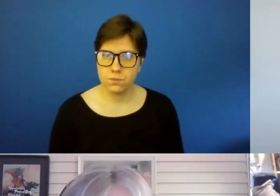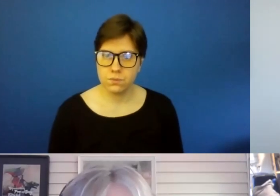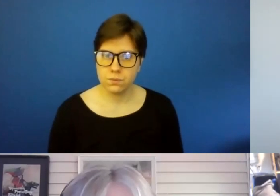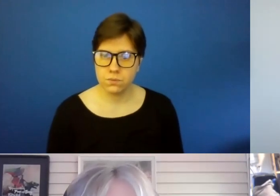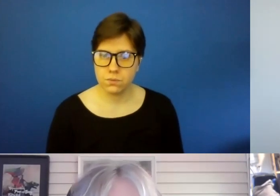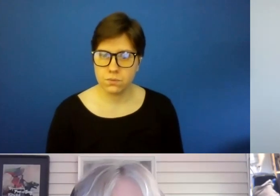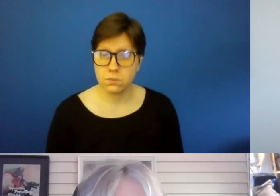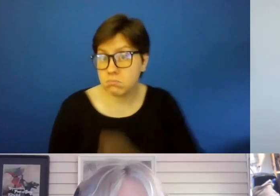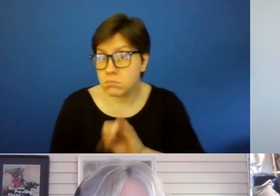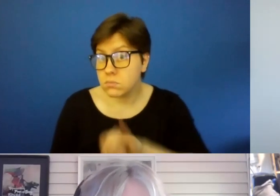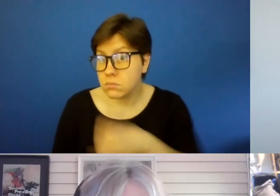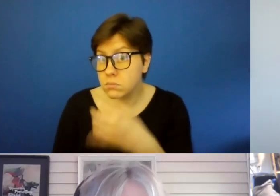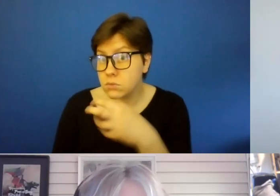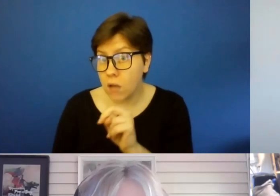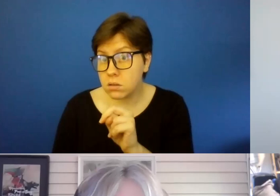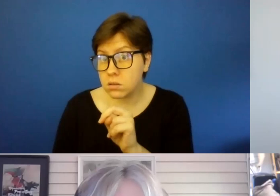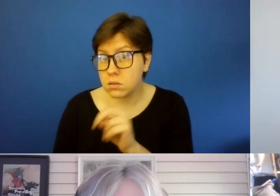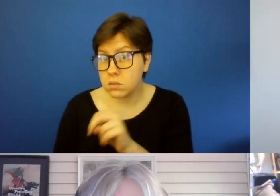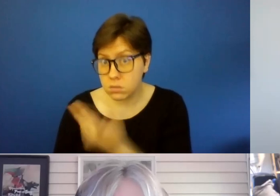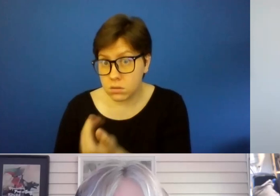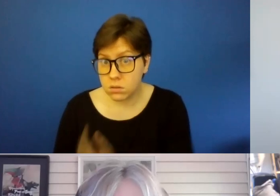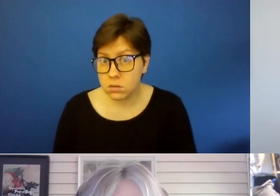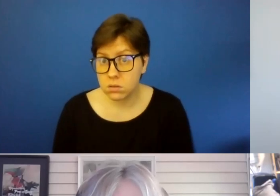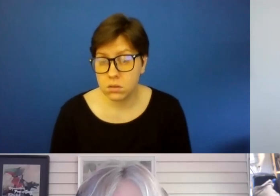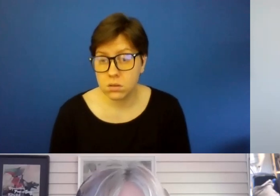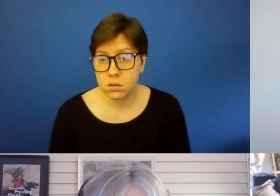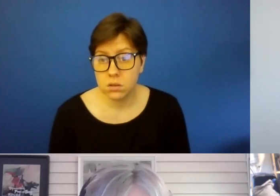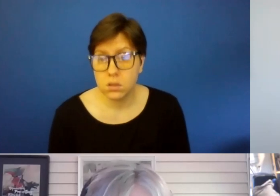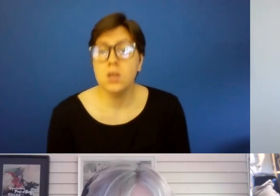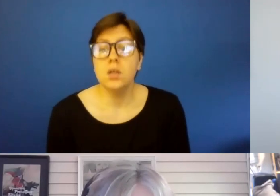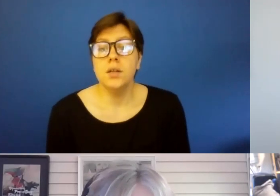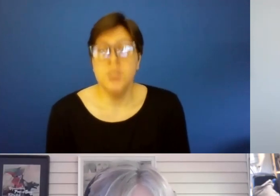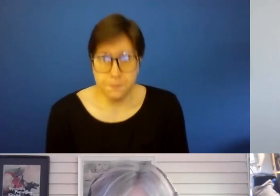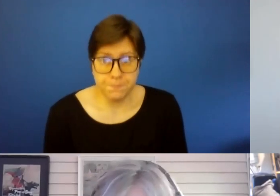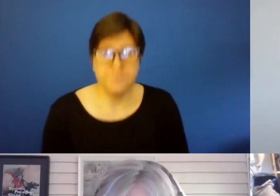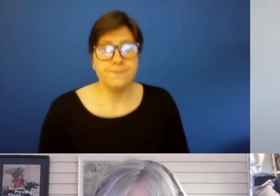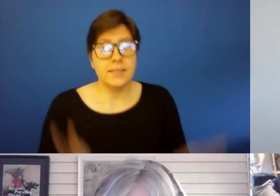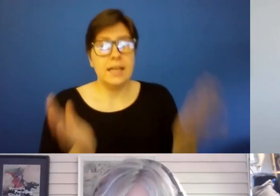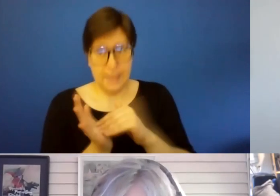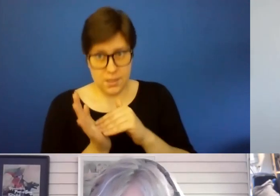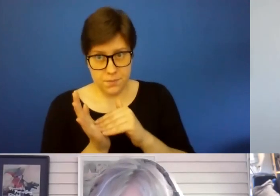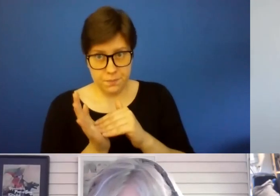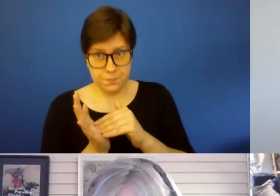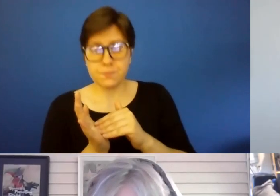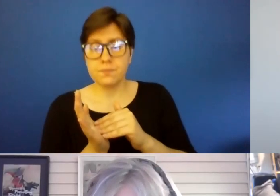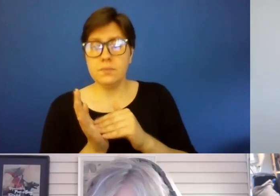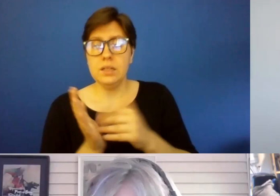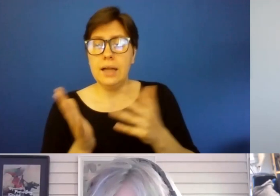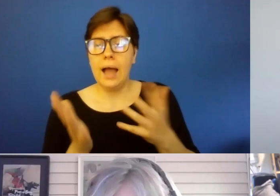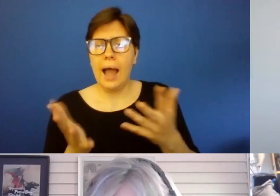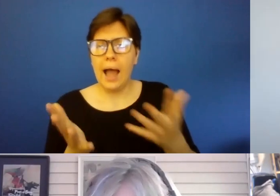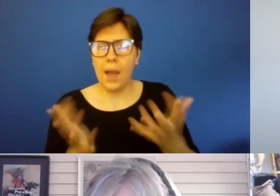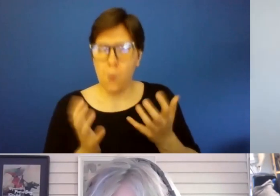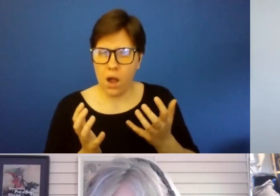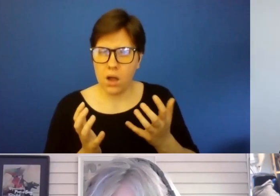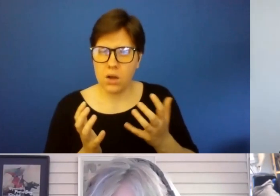John, did you want to continue sure. the conversation? Again, I think I want to draw